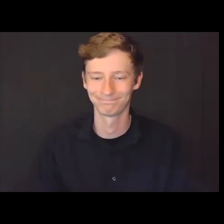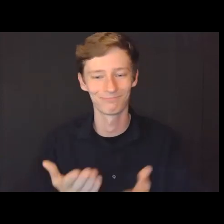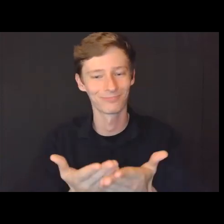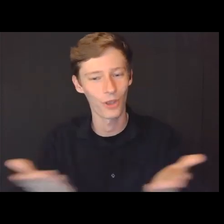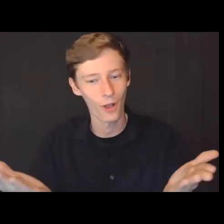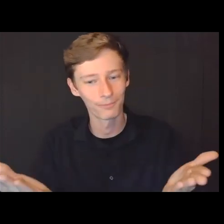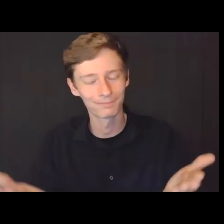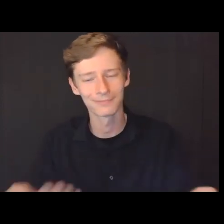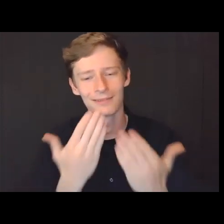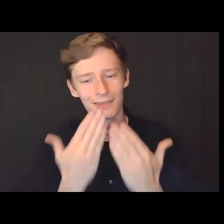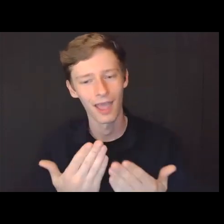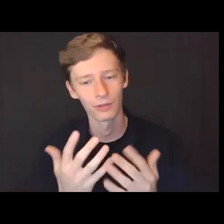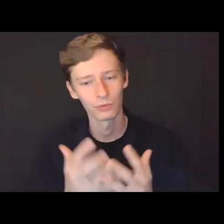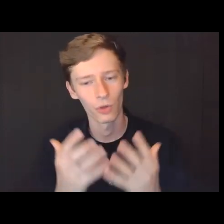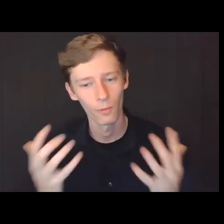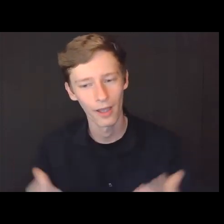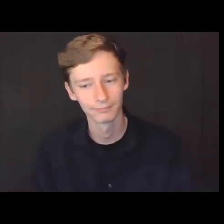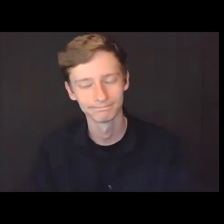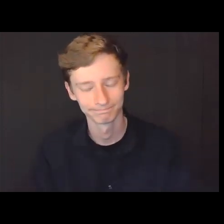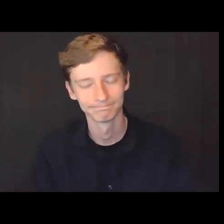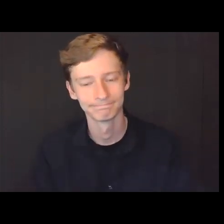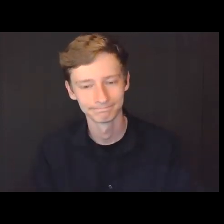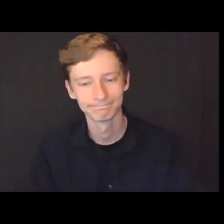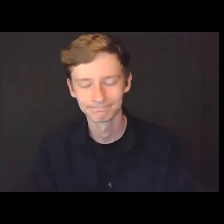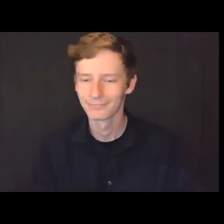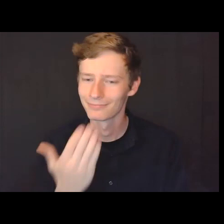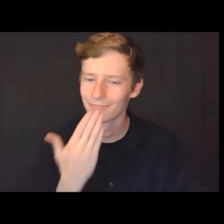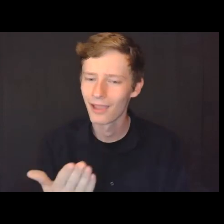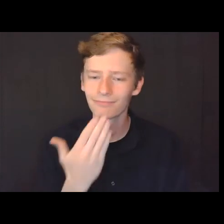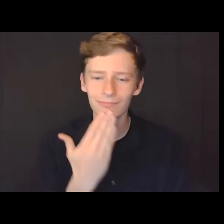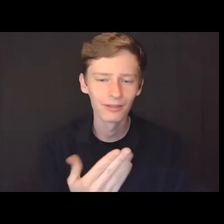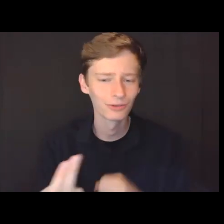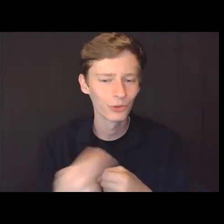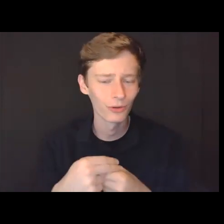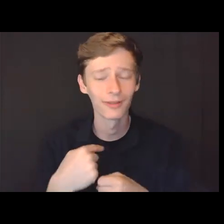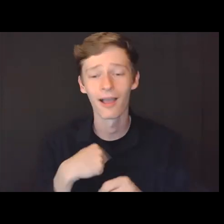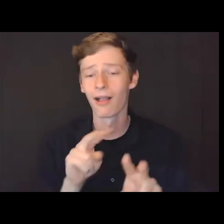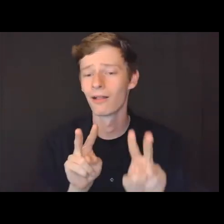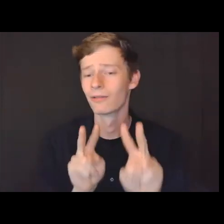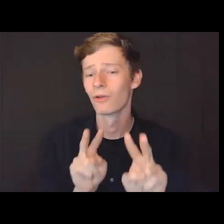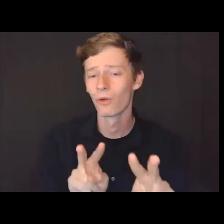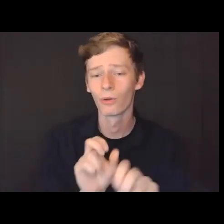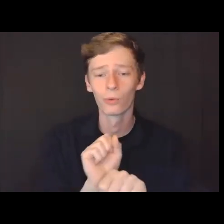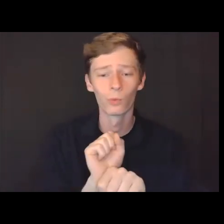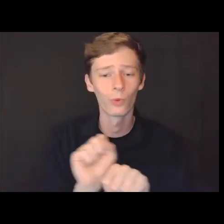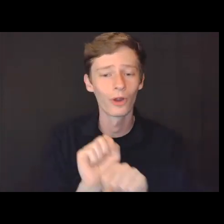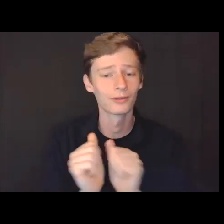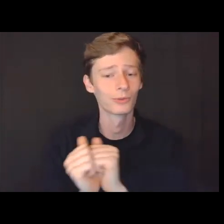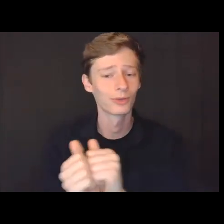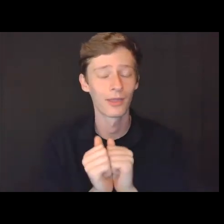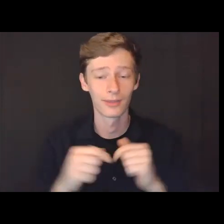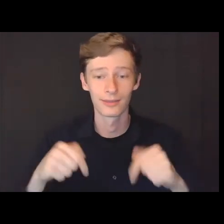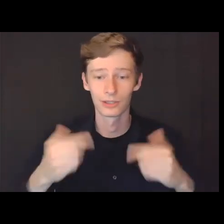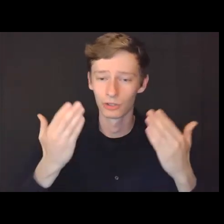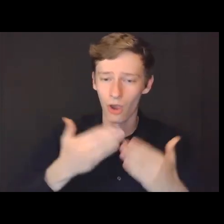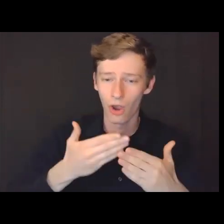so much. I thank you for joining us, and I really look forward to working together in these dark, sorry, not these